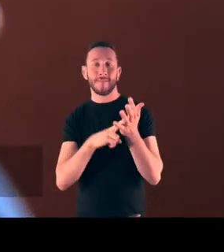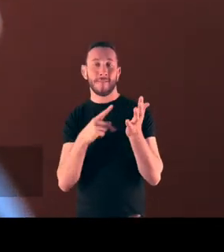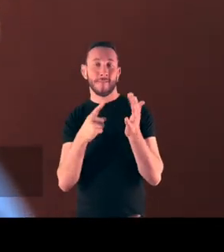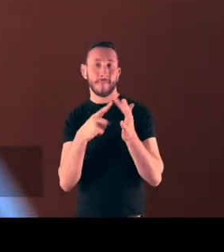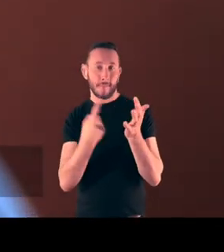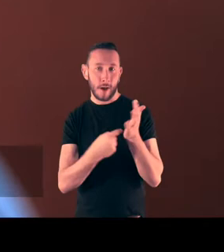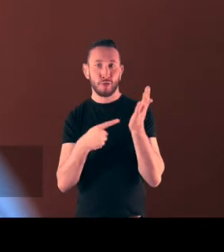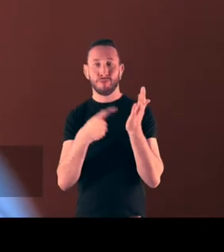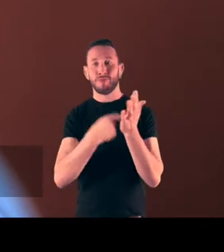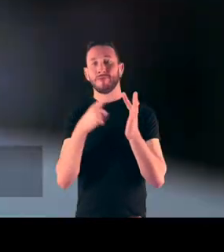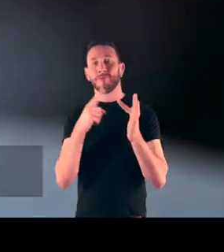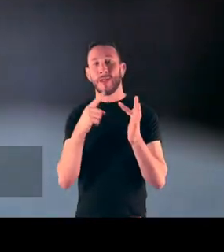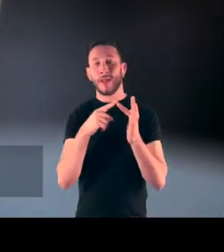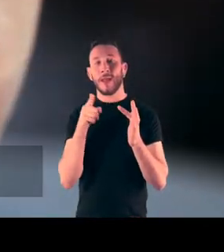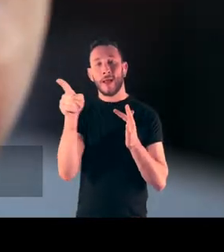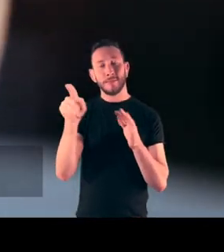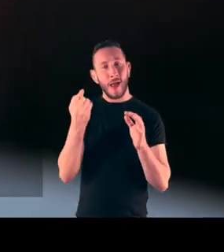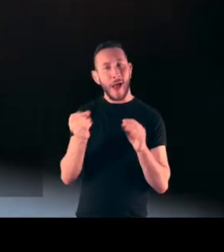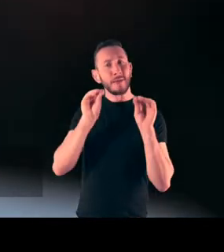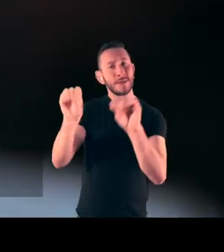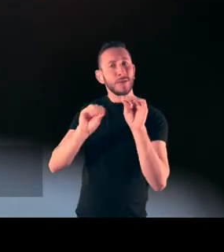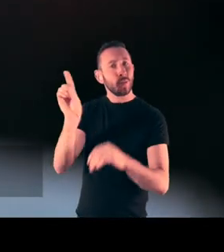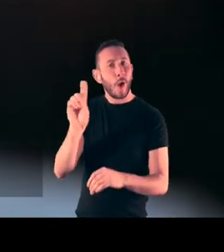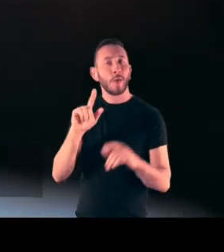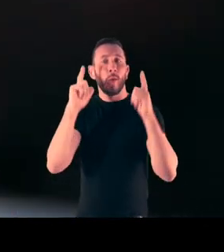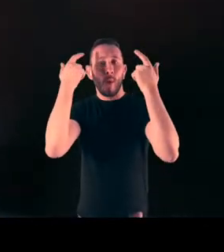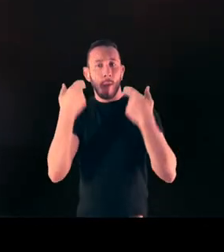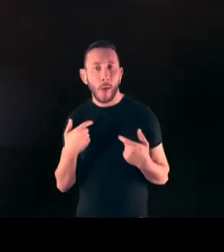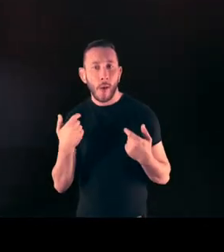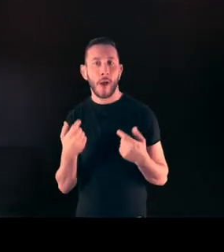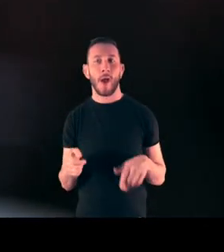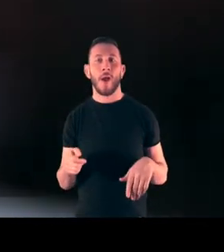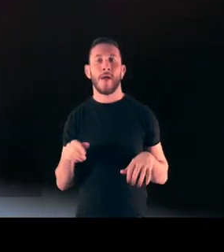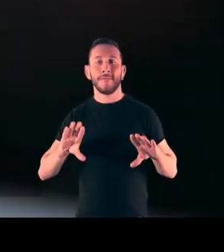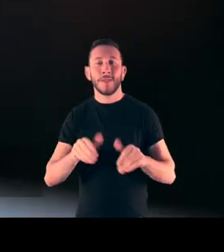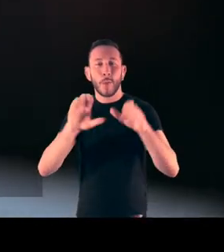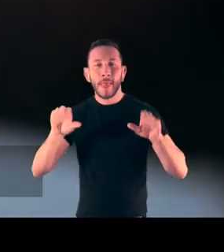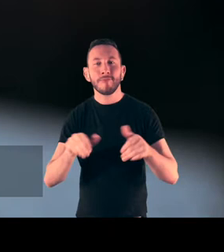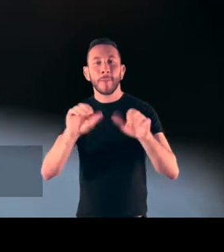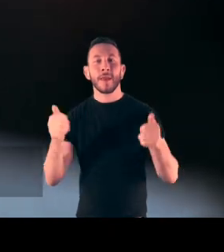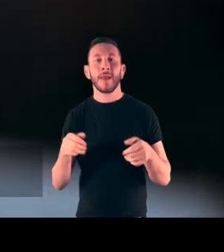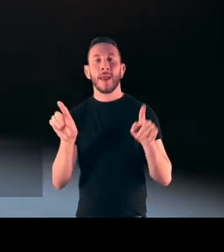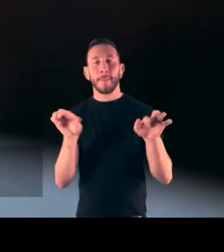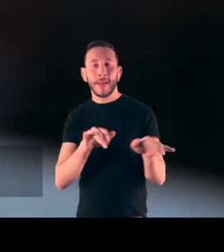Weymouthshire School for the Blind in the 50s. In those days, yes, you went into law,